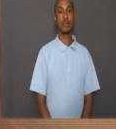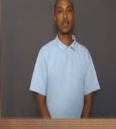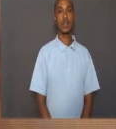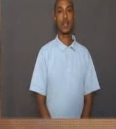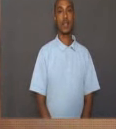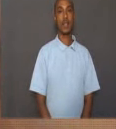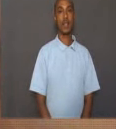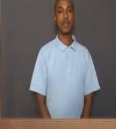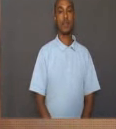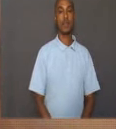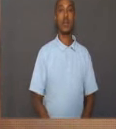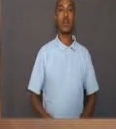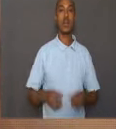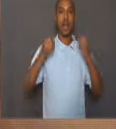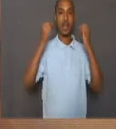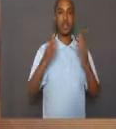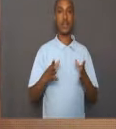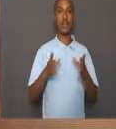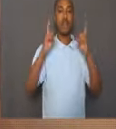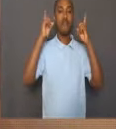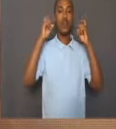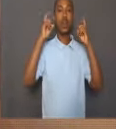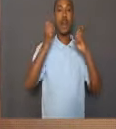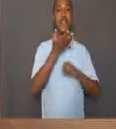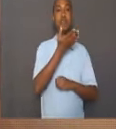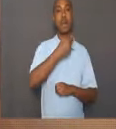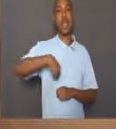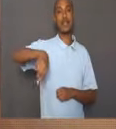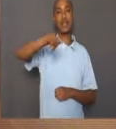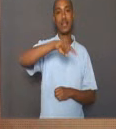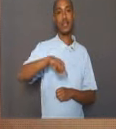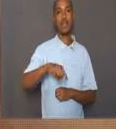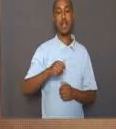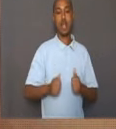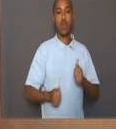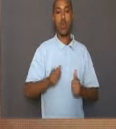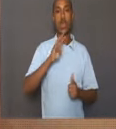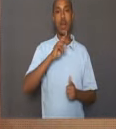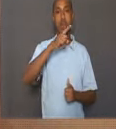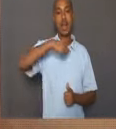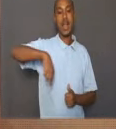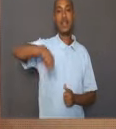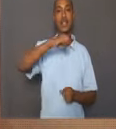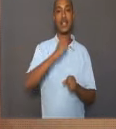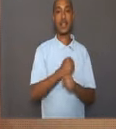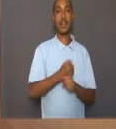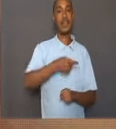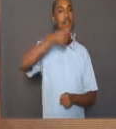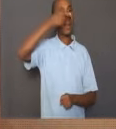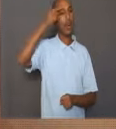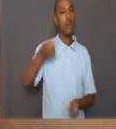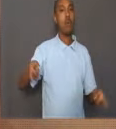Tests were then conducted with photographic plates, which are plates designed to darken